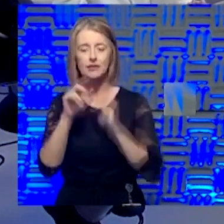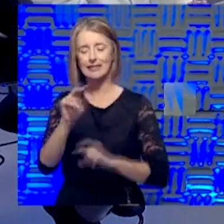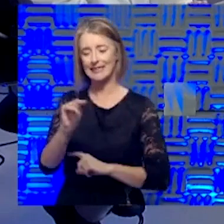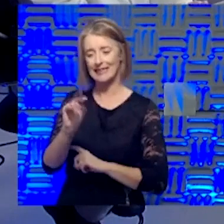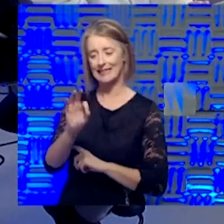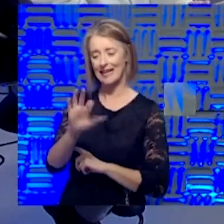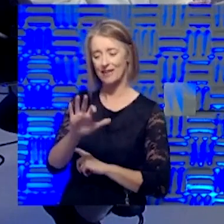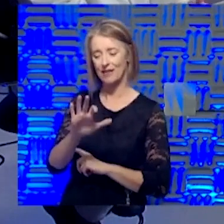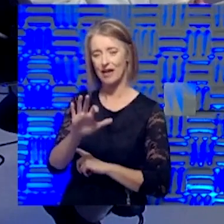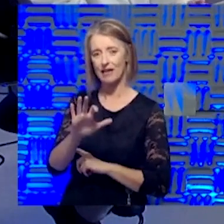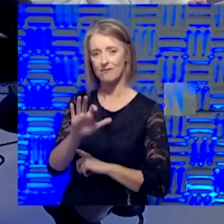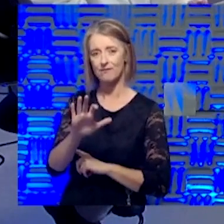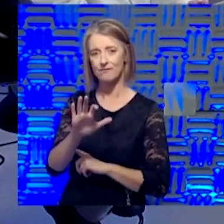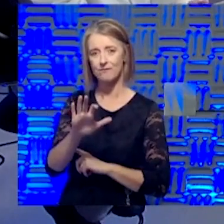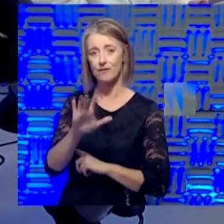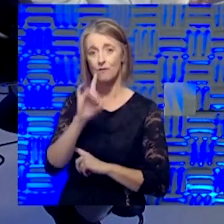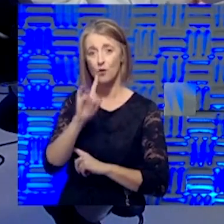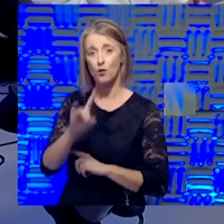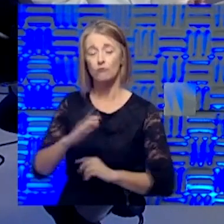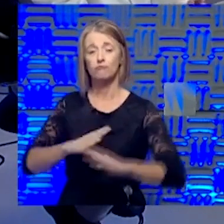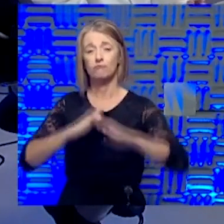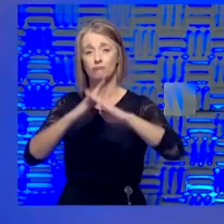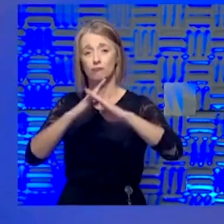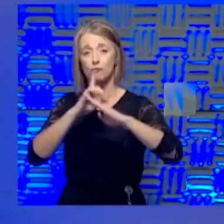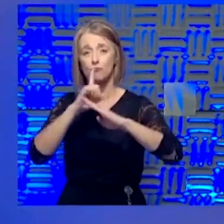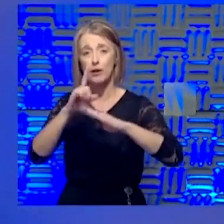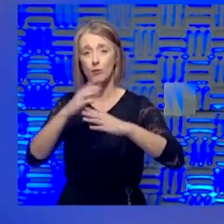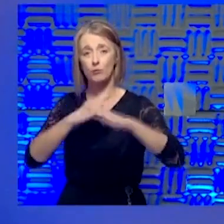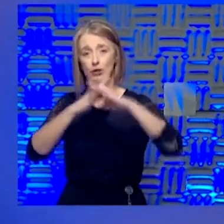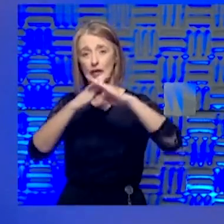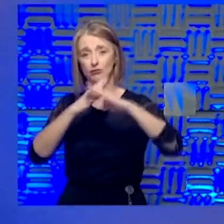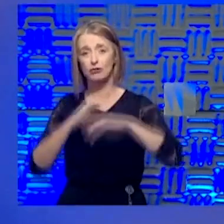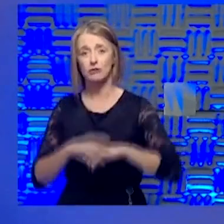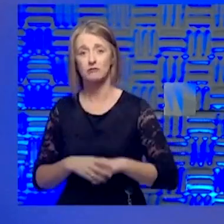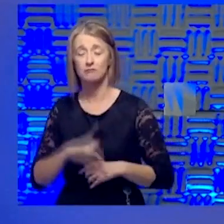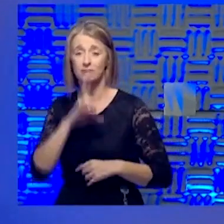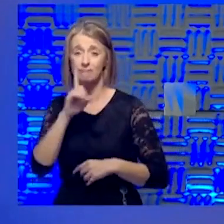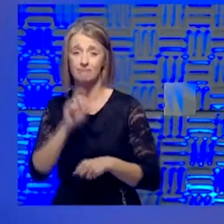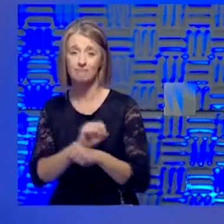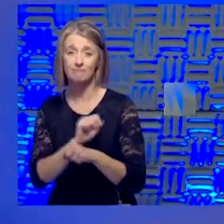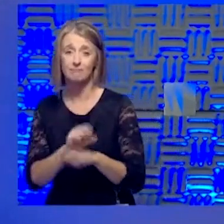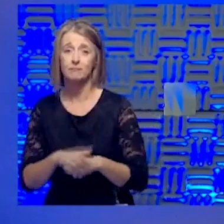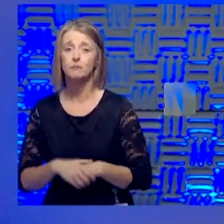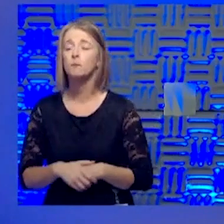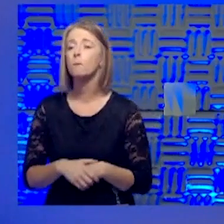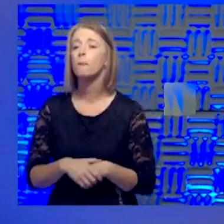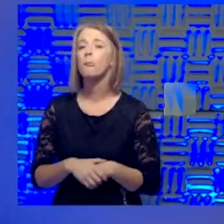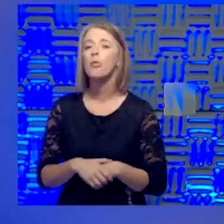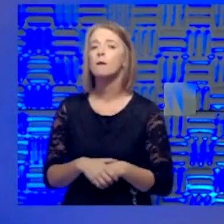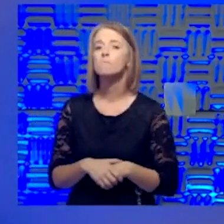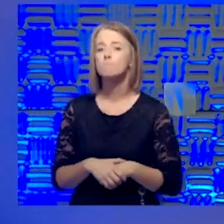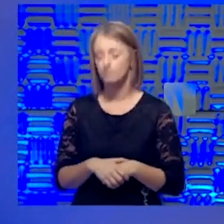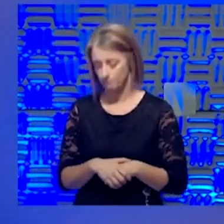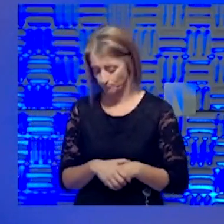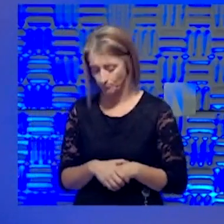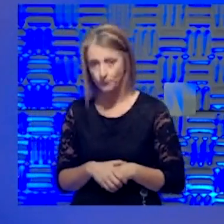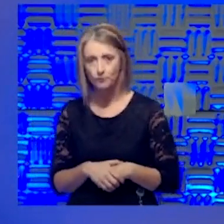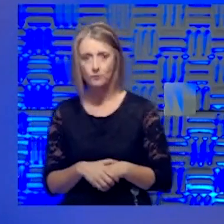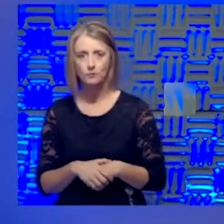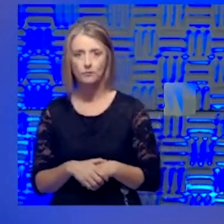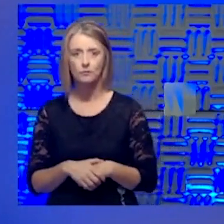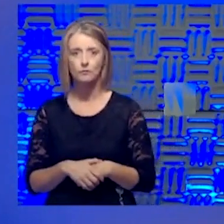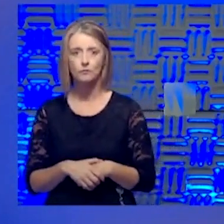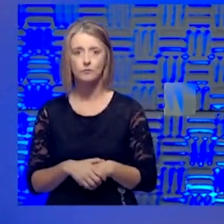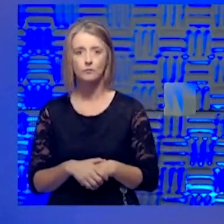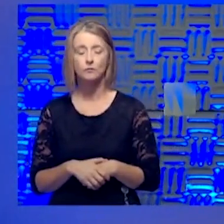get real protection from yourself or yourself. yeah, absolutely. So we've always talked about the cloth